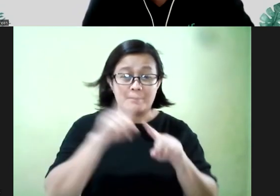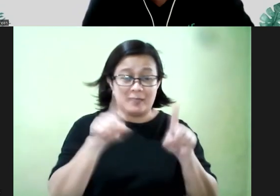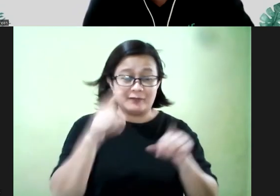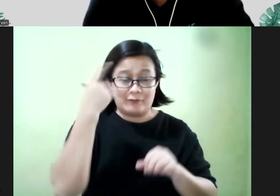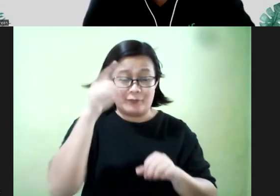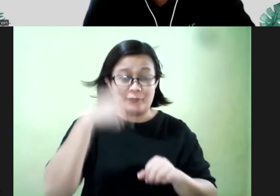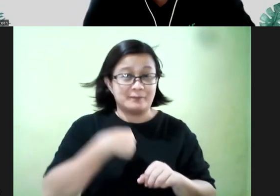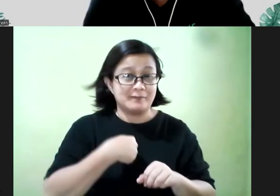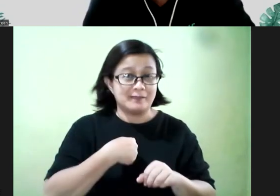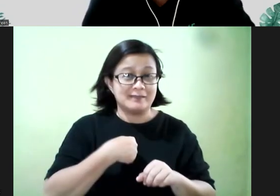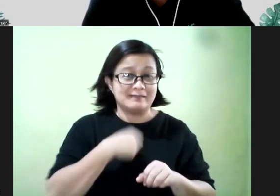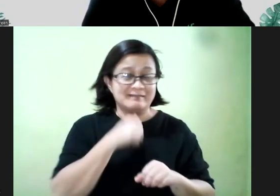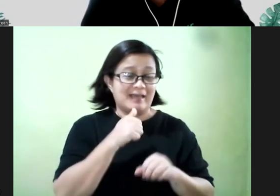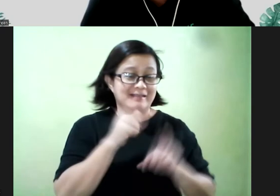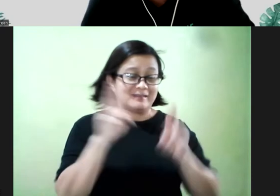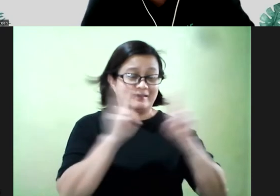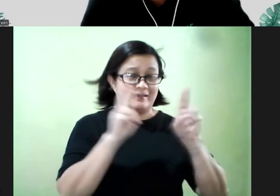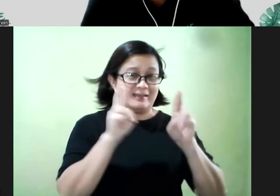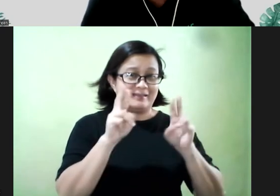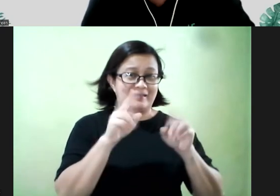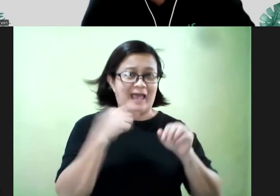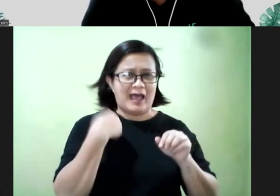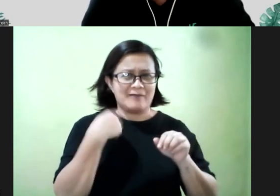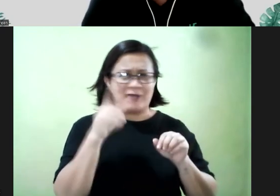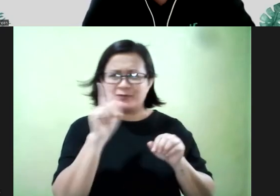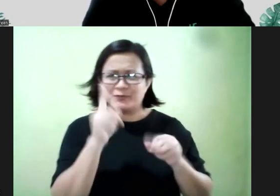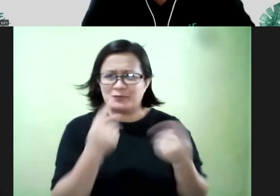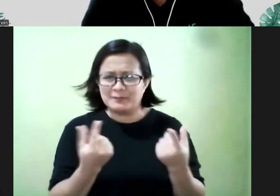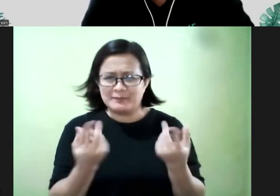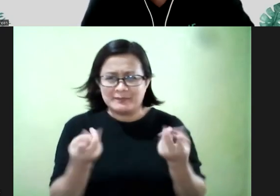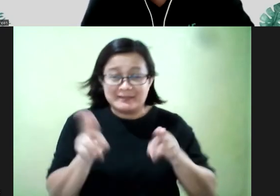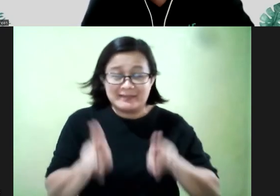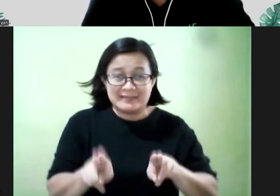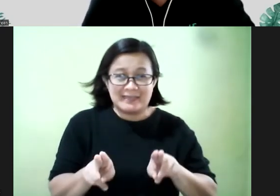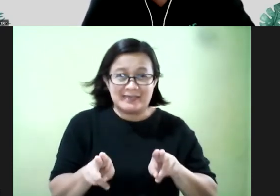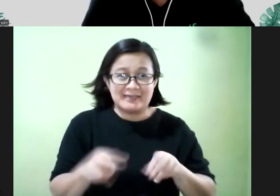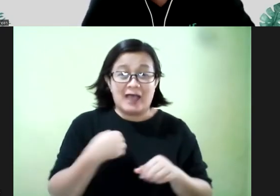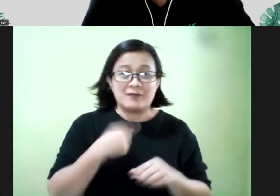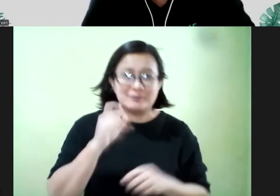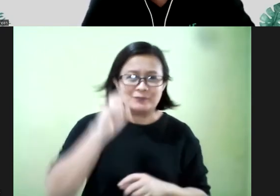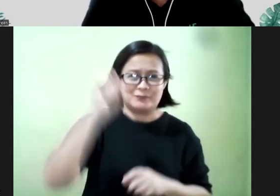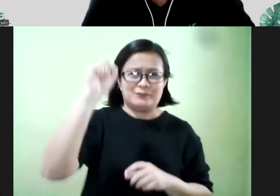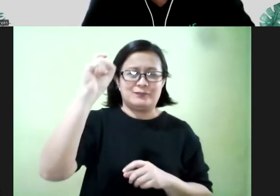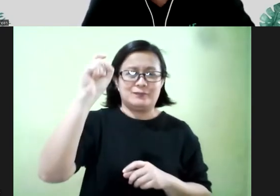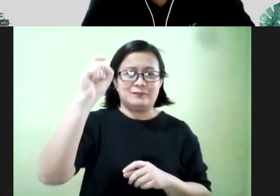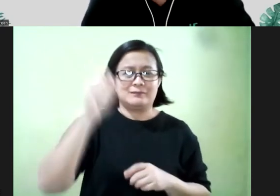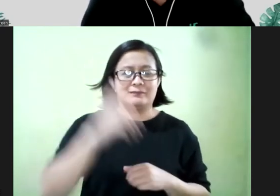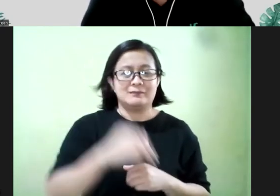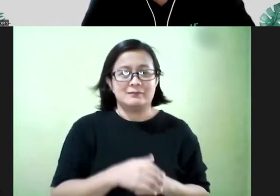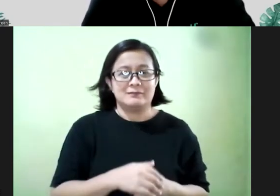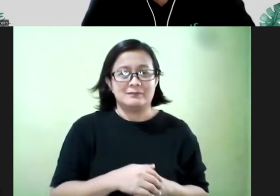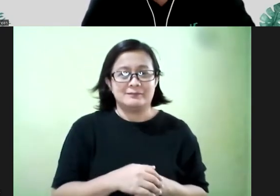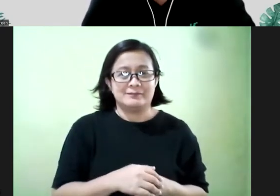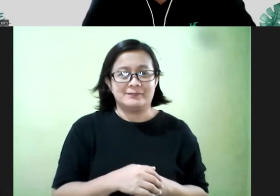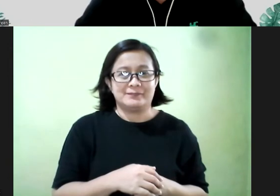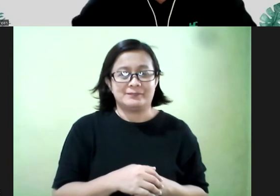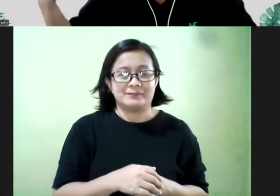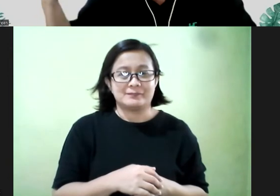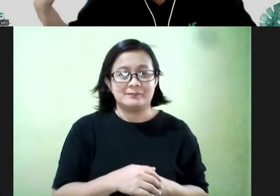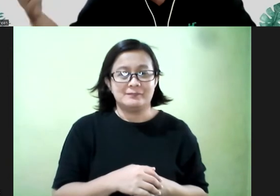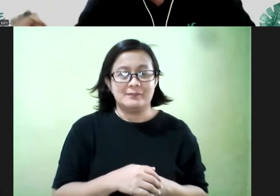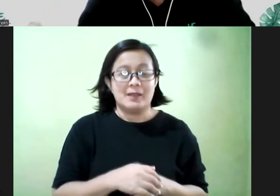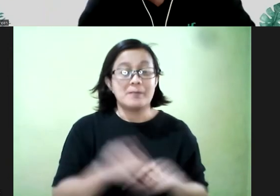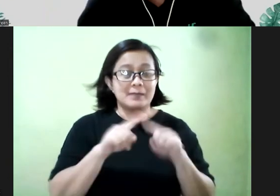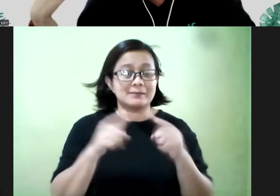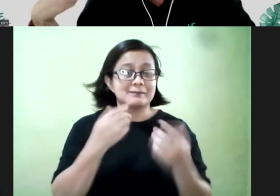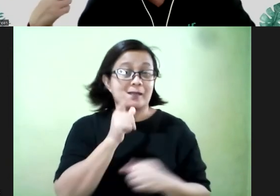without me being prepared, not looking at the back end, so immediate po yun. I immediately, good thing that we're